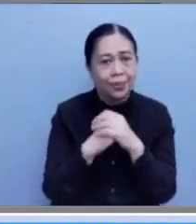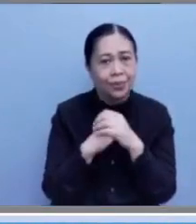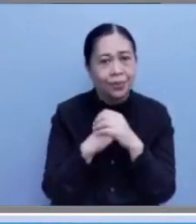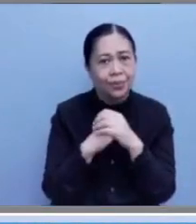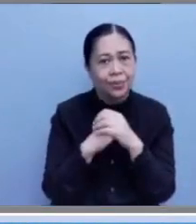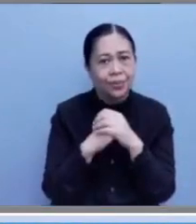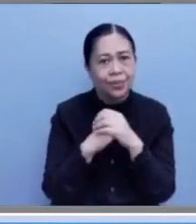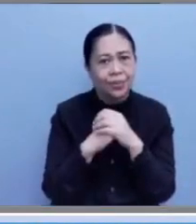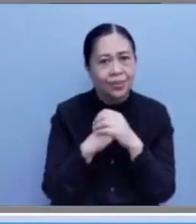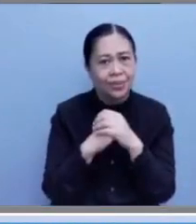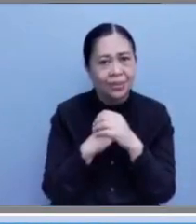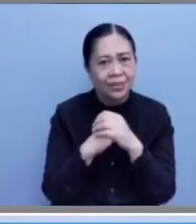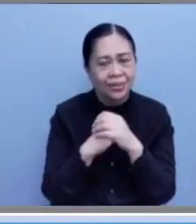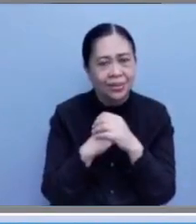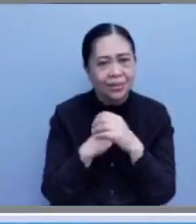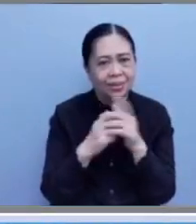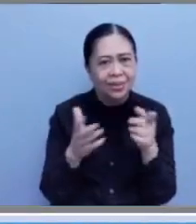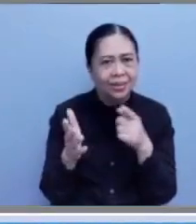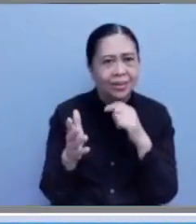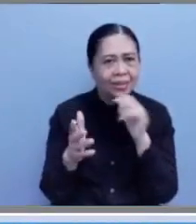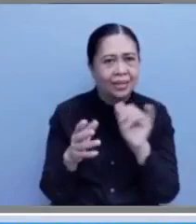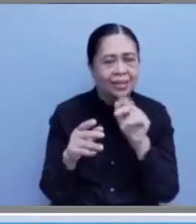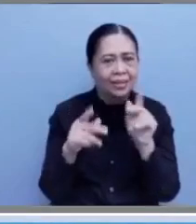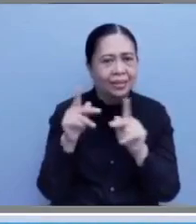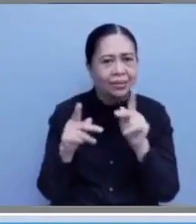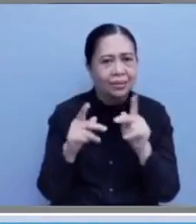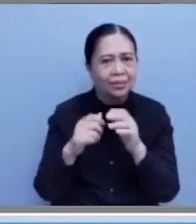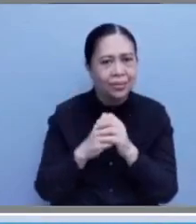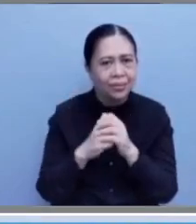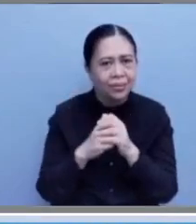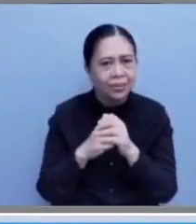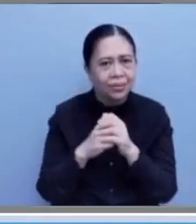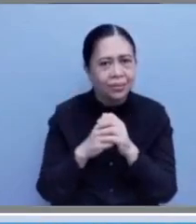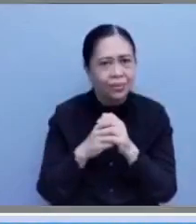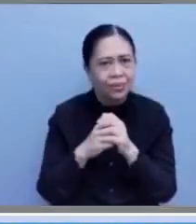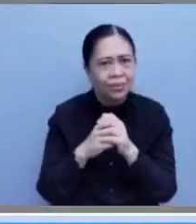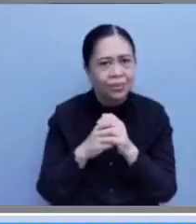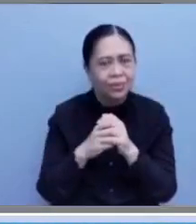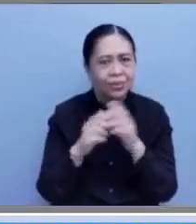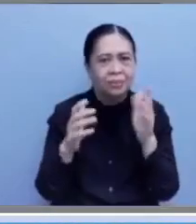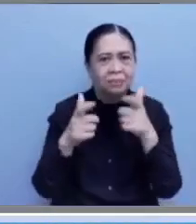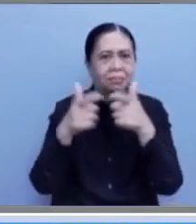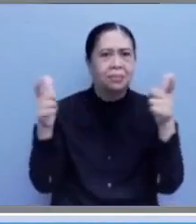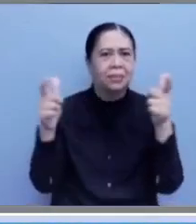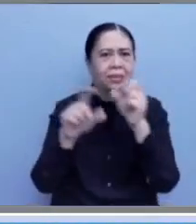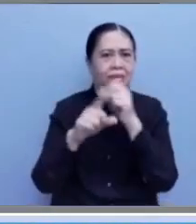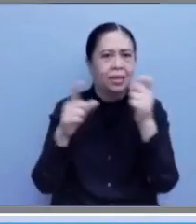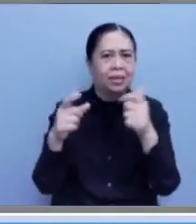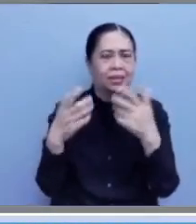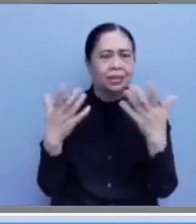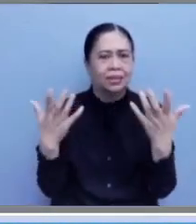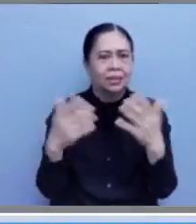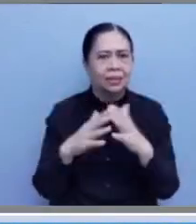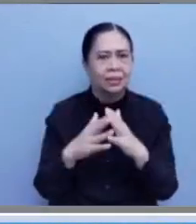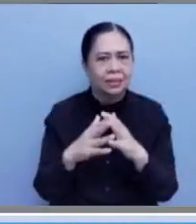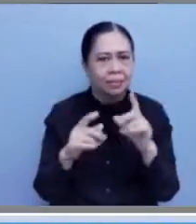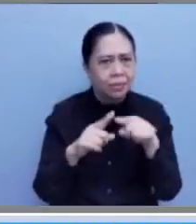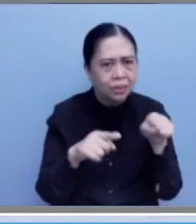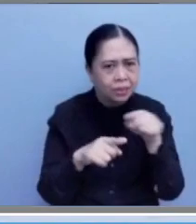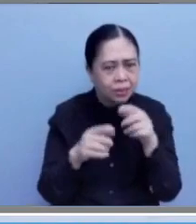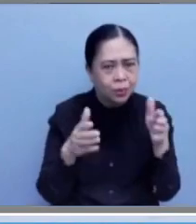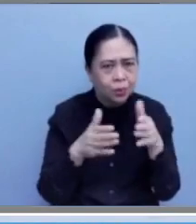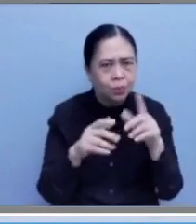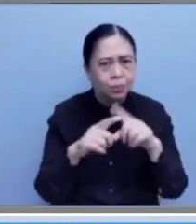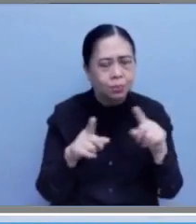sila. Sila. They're like tao. They big societies, milyones ng miyembro. Mm-hmm.